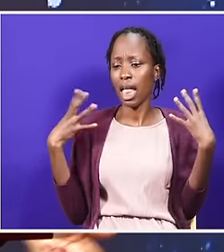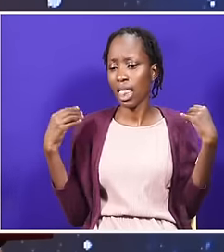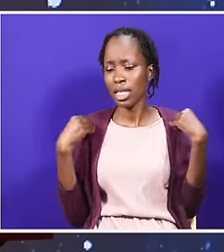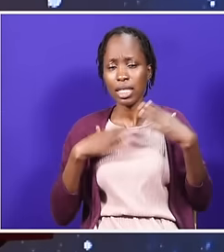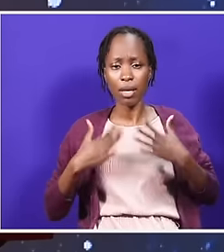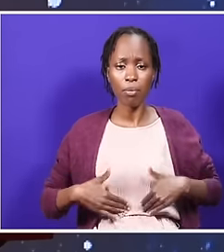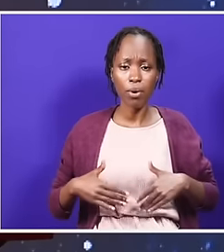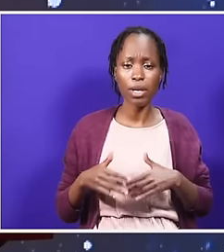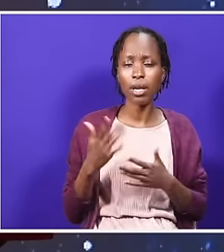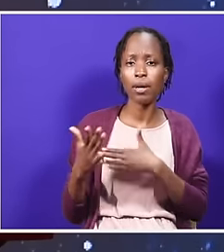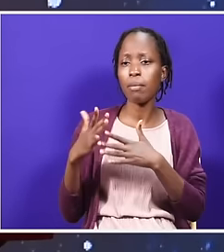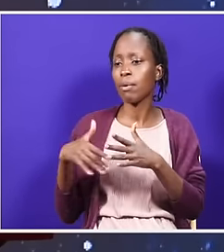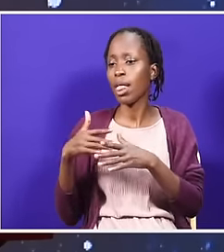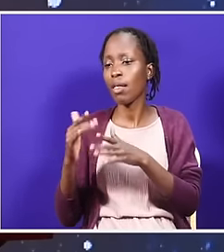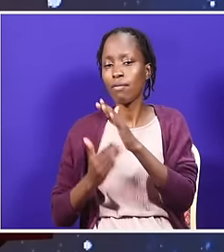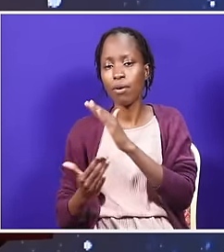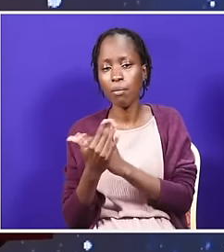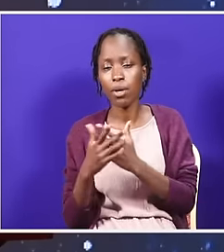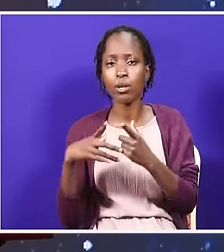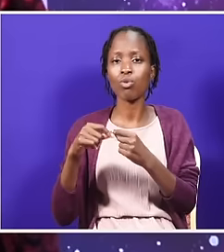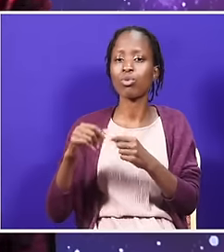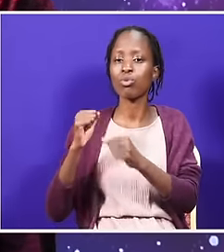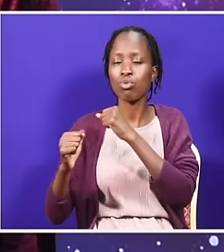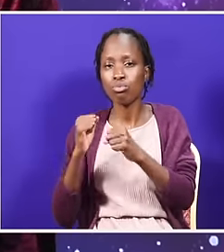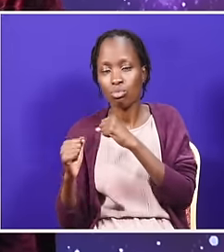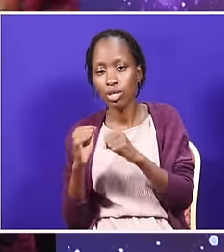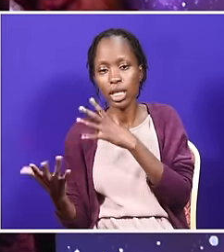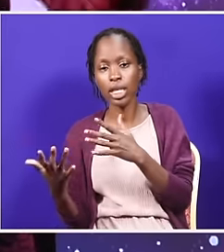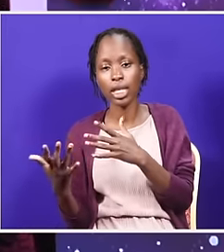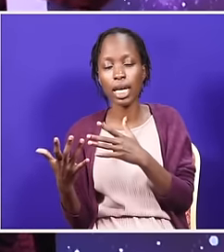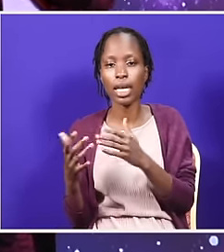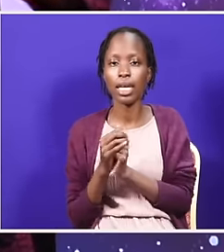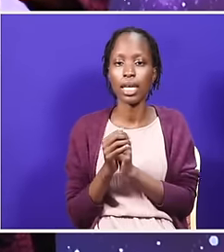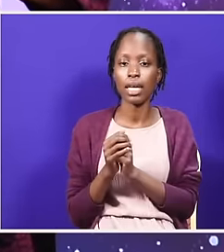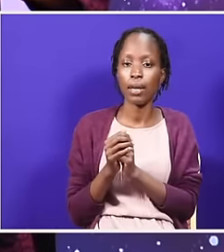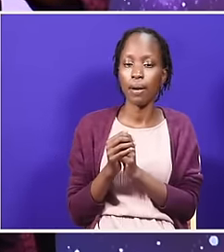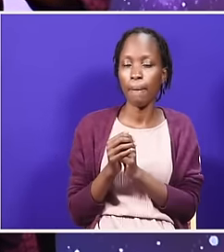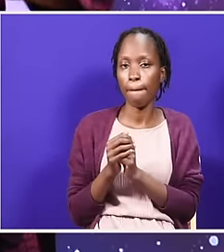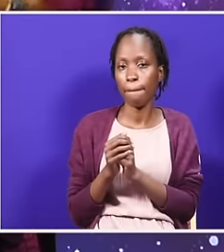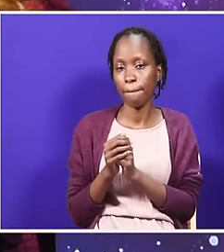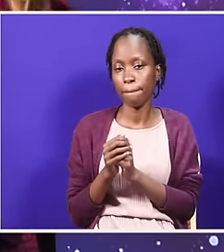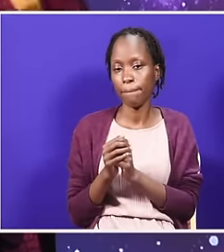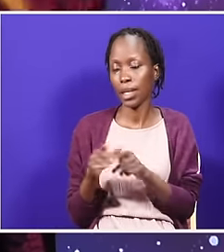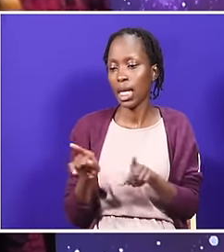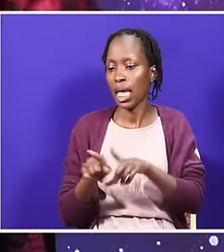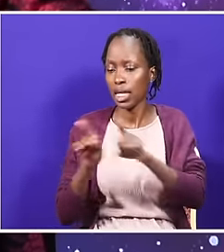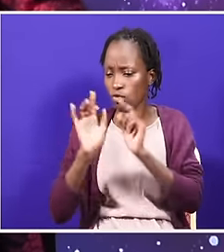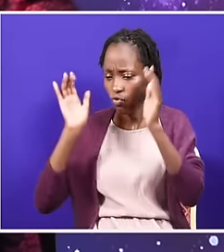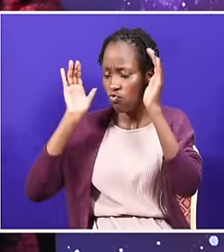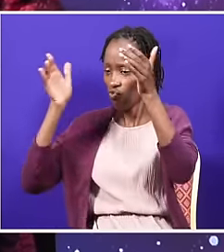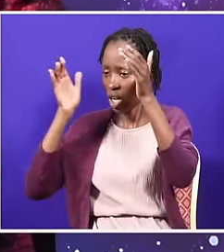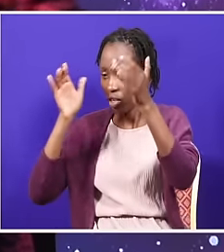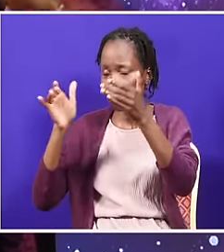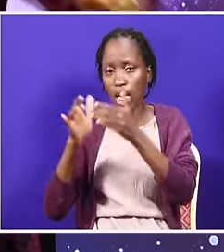just see him getting out of his tent every morning and going, gotta stay strong. My kids are gonna get their inheritance. No matter what, I gotta